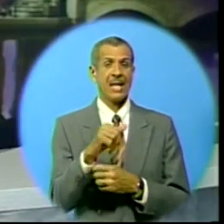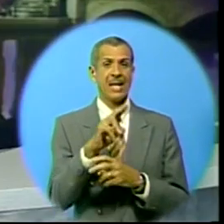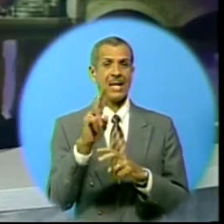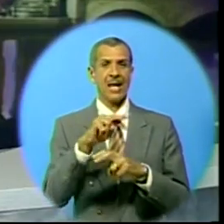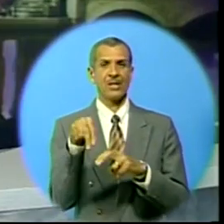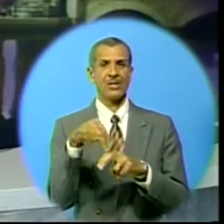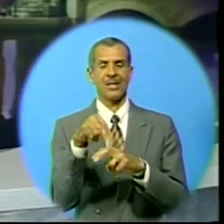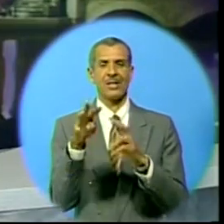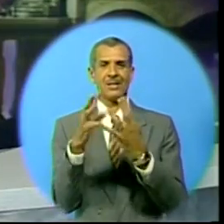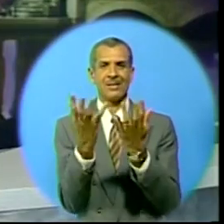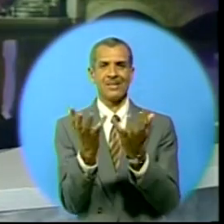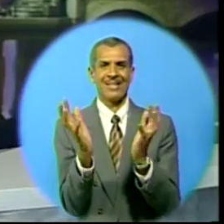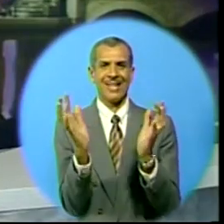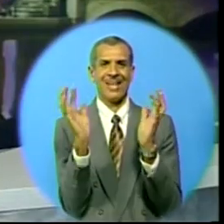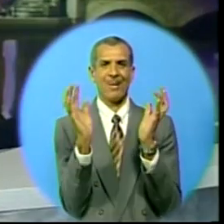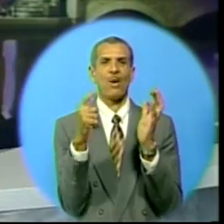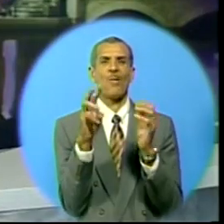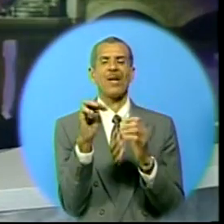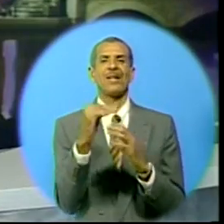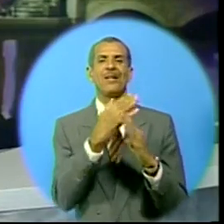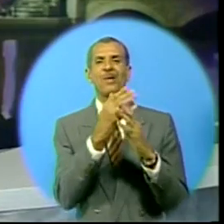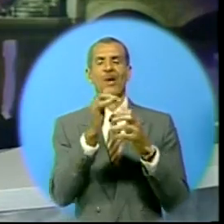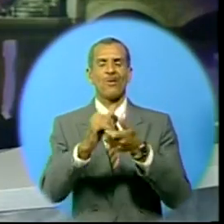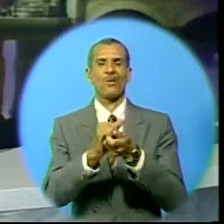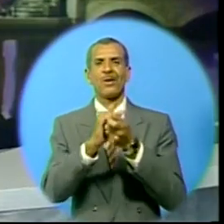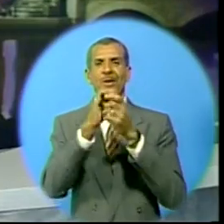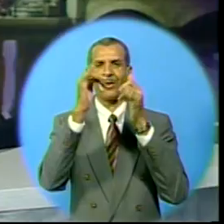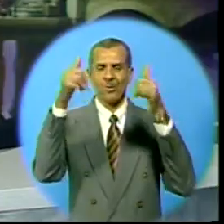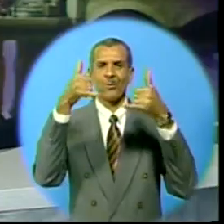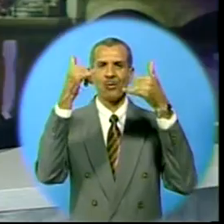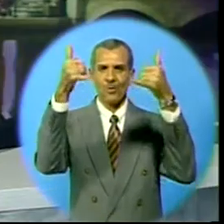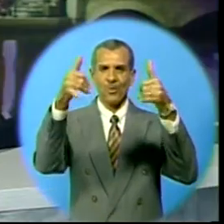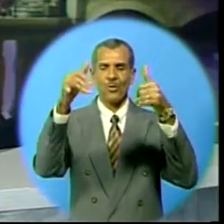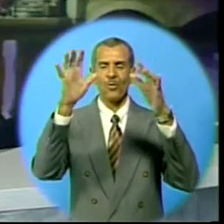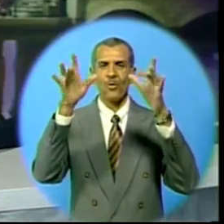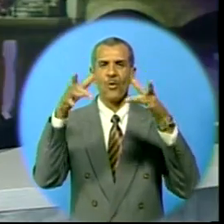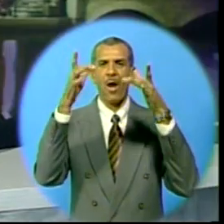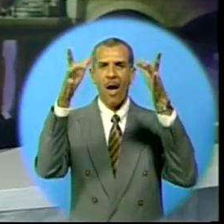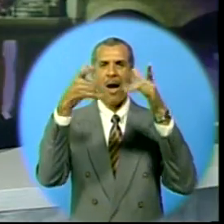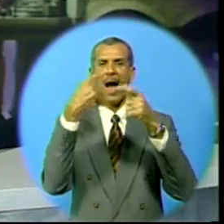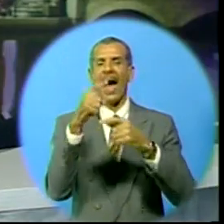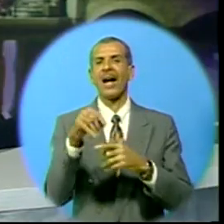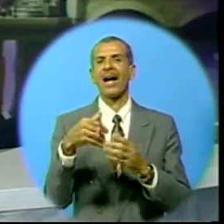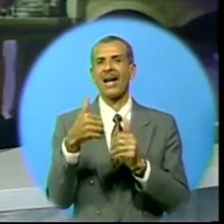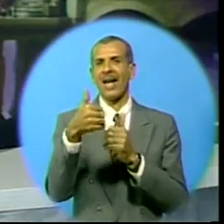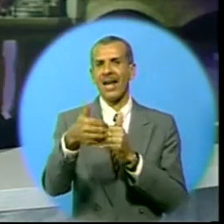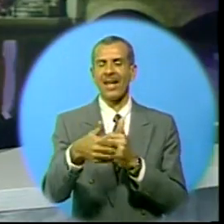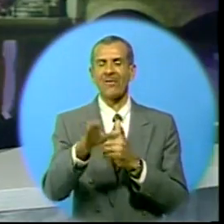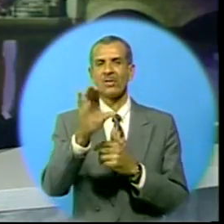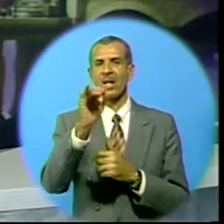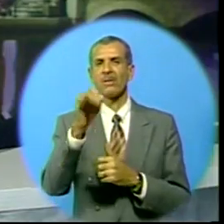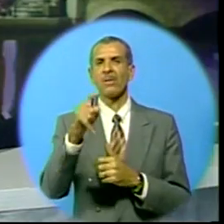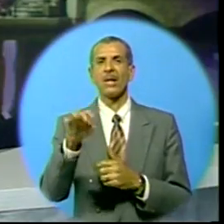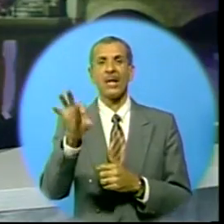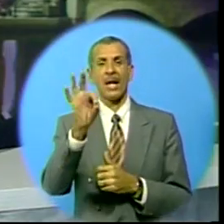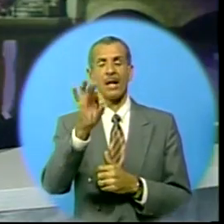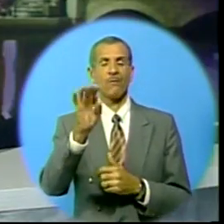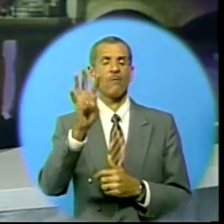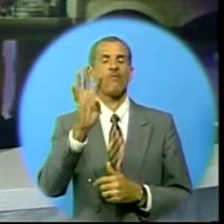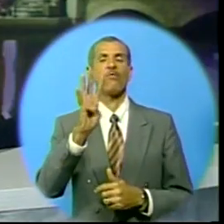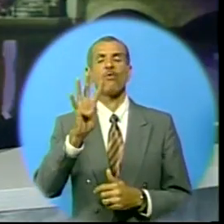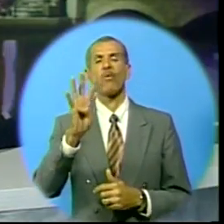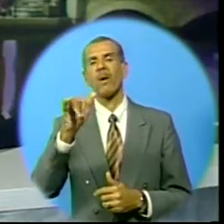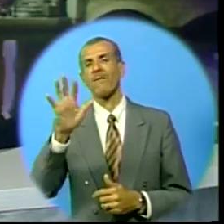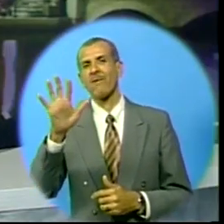Stadium. West Terrace defended their boys' crown with 110 points, ahead of Charles F. Broome on 94.5 and Milton Lynch